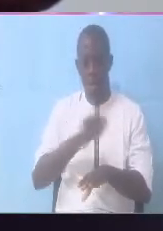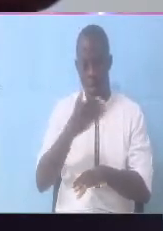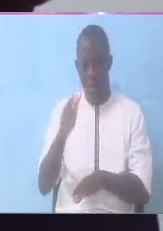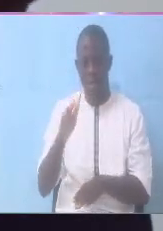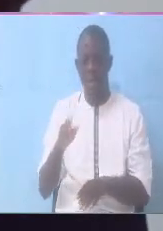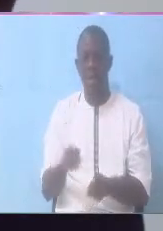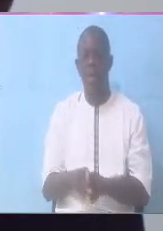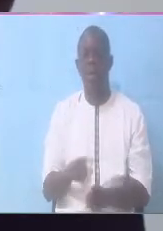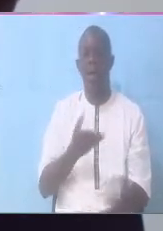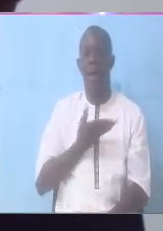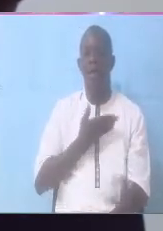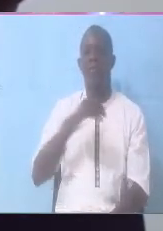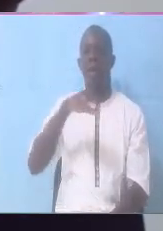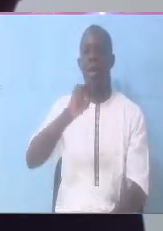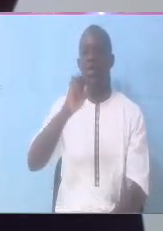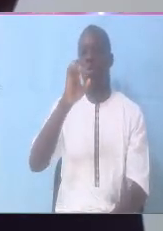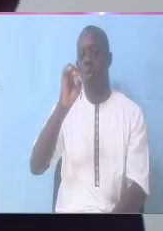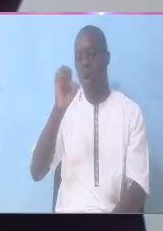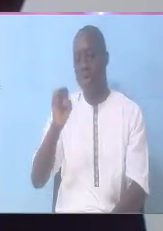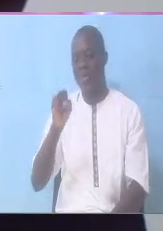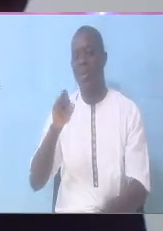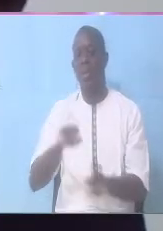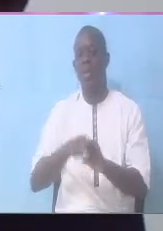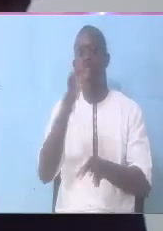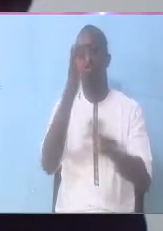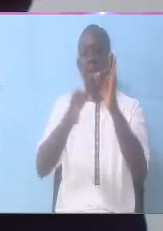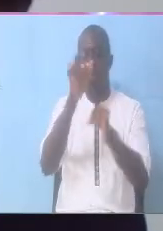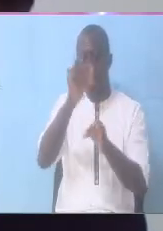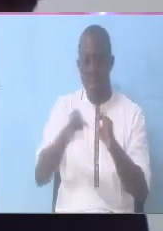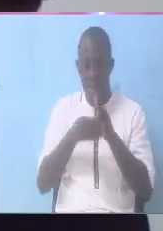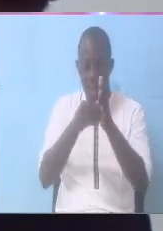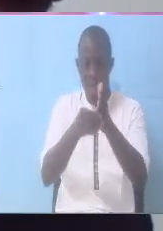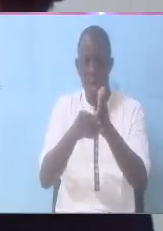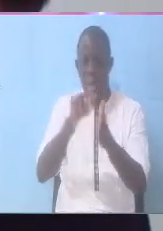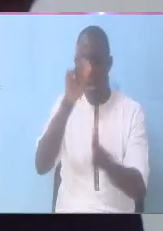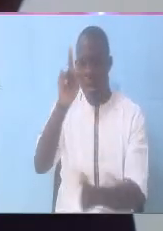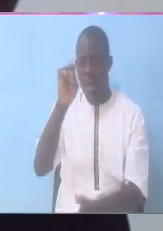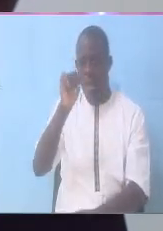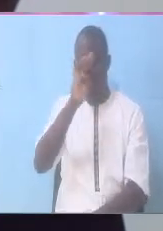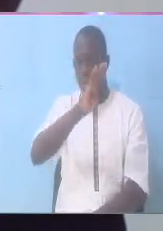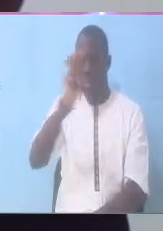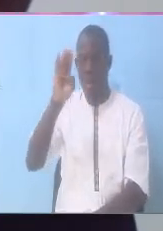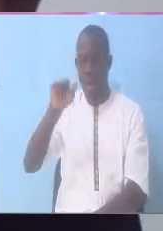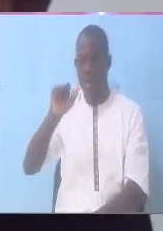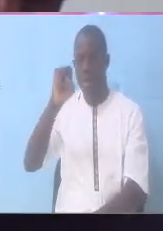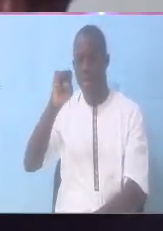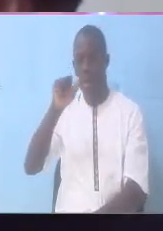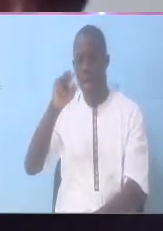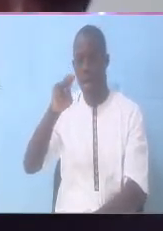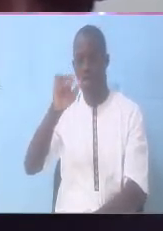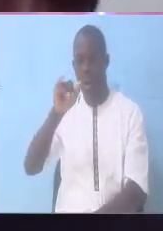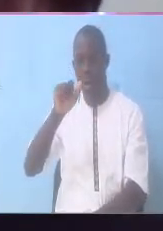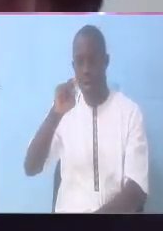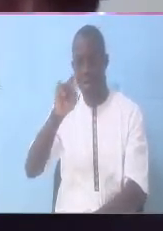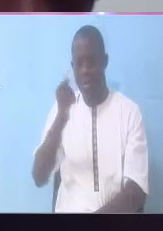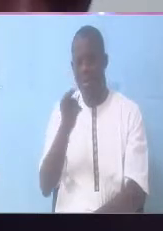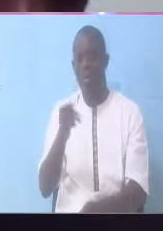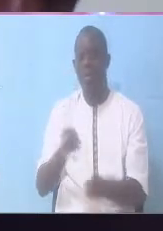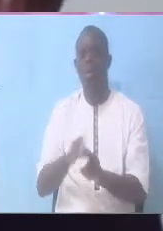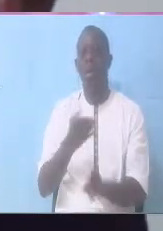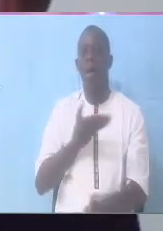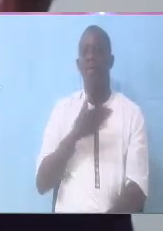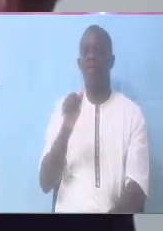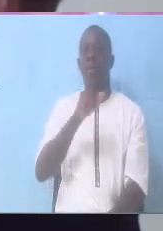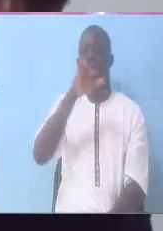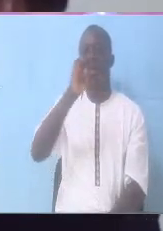SOS Justice Keba Sanyang. Justice Keba Sanyang. Next. Samuel Sarr, Minister of